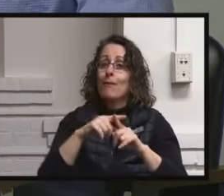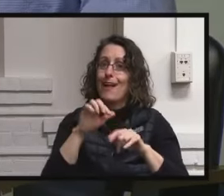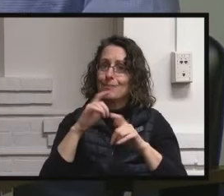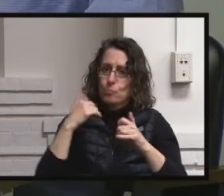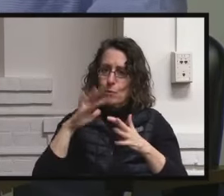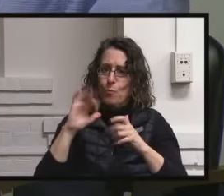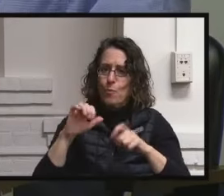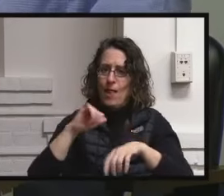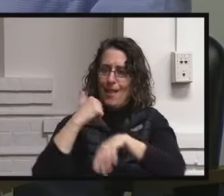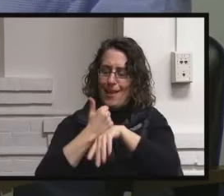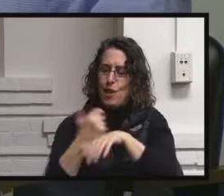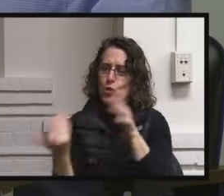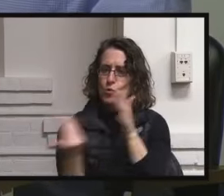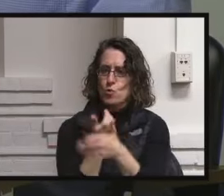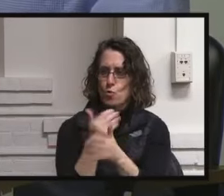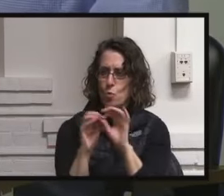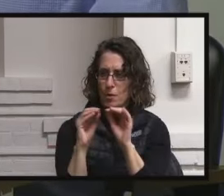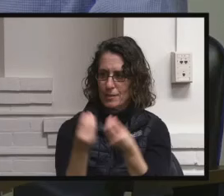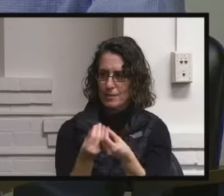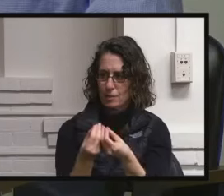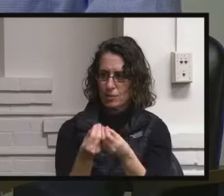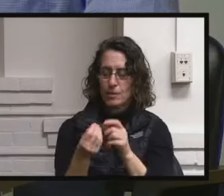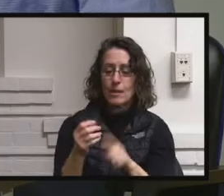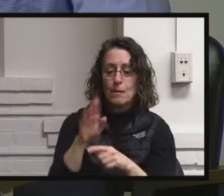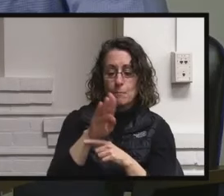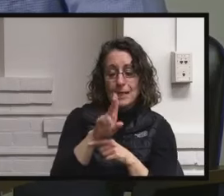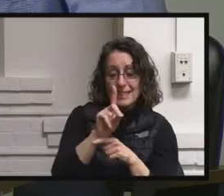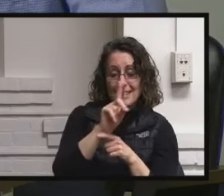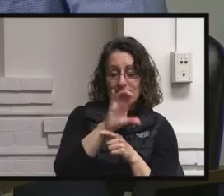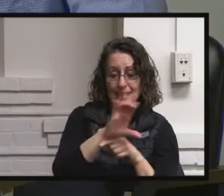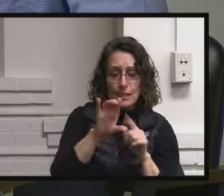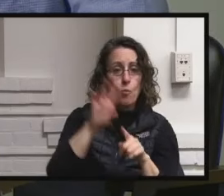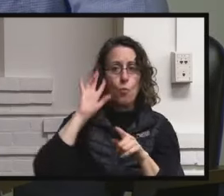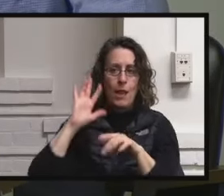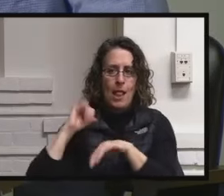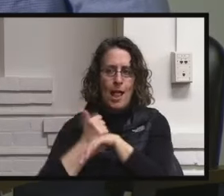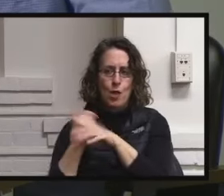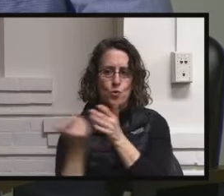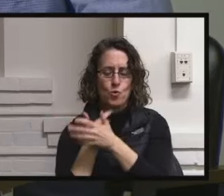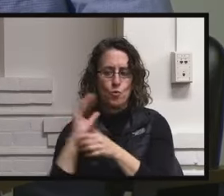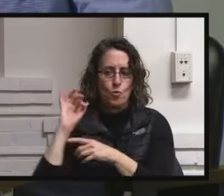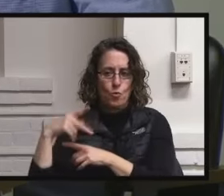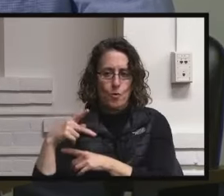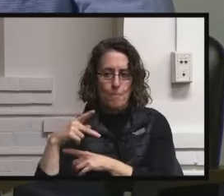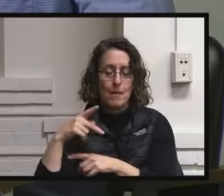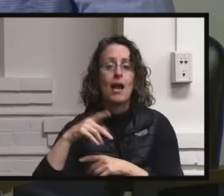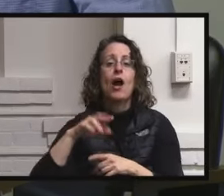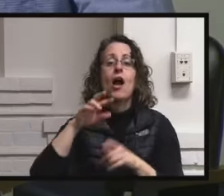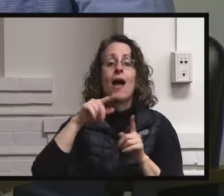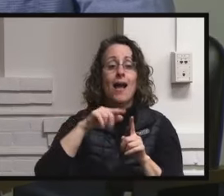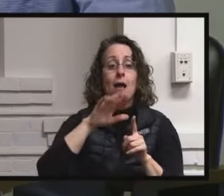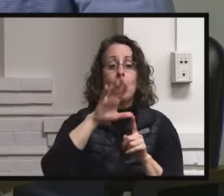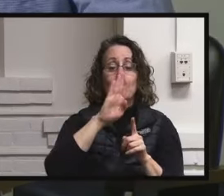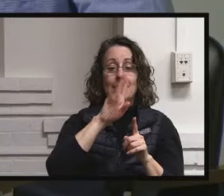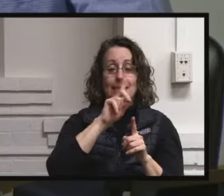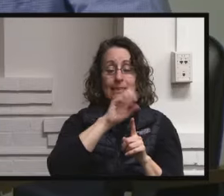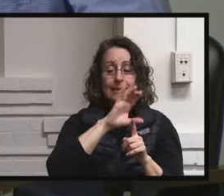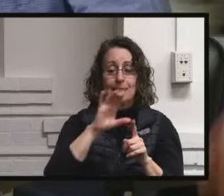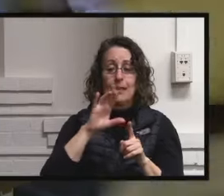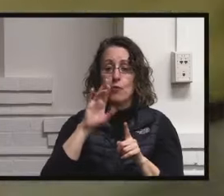entities, in this case, Brattleboro Development Credit Corporation Real Estate Holdings Incorporated, which will be the